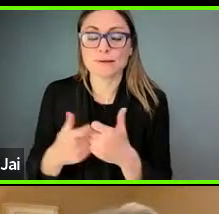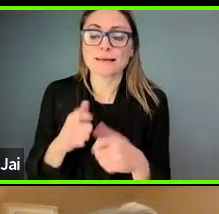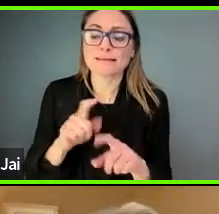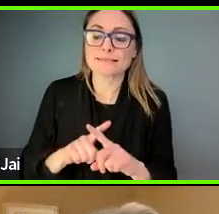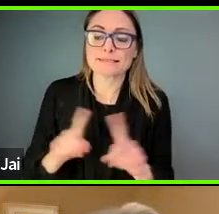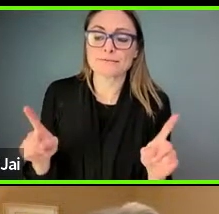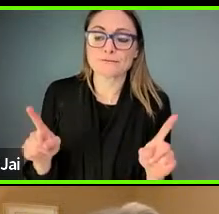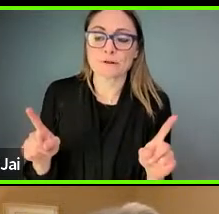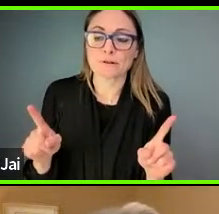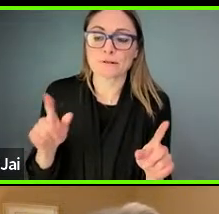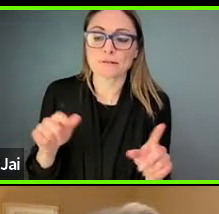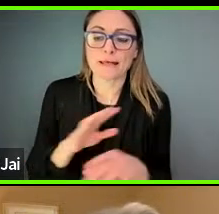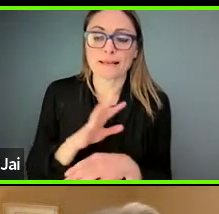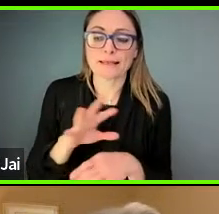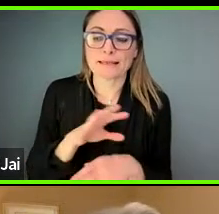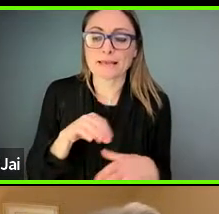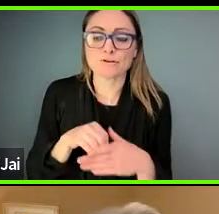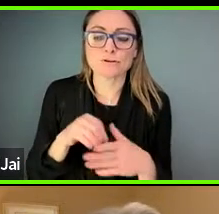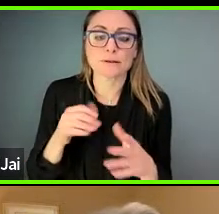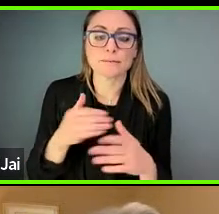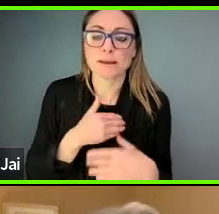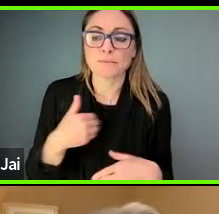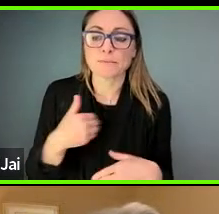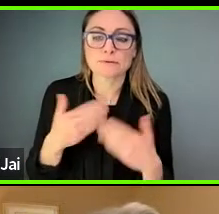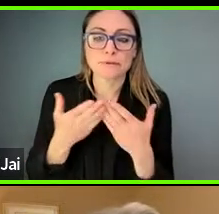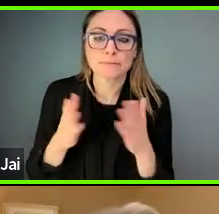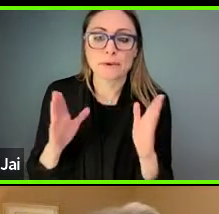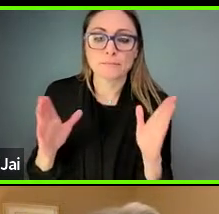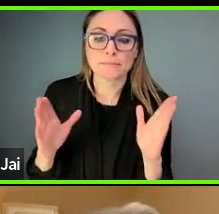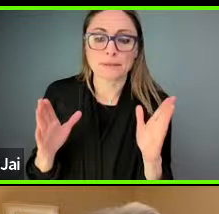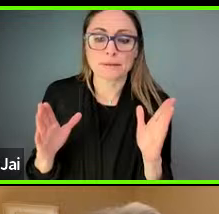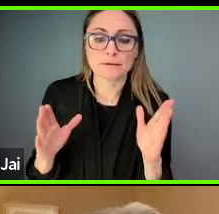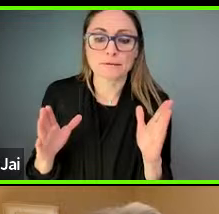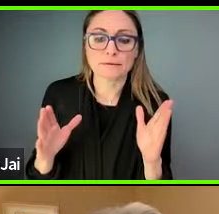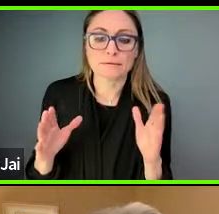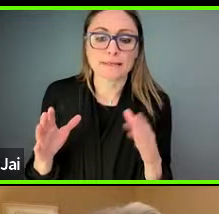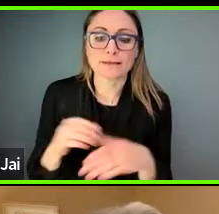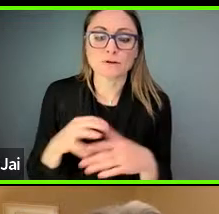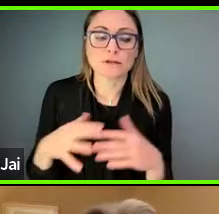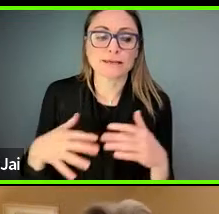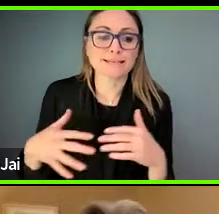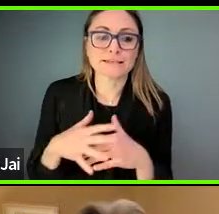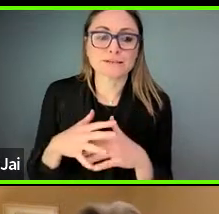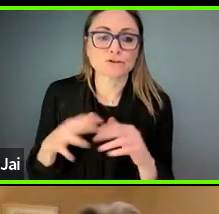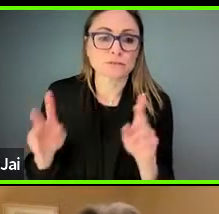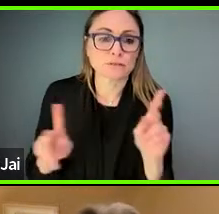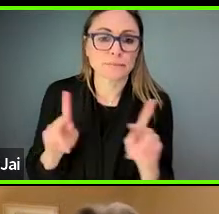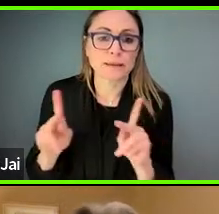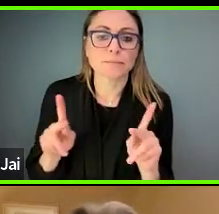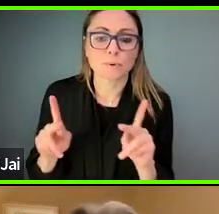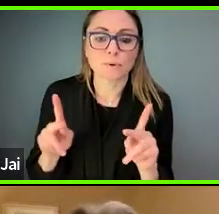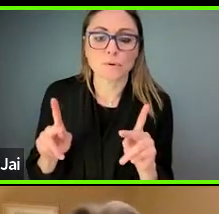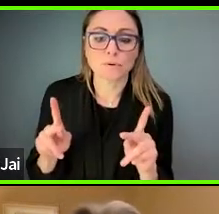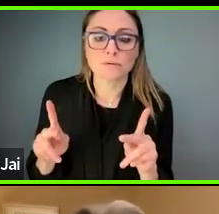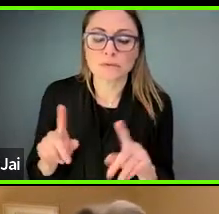with members of the public, including Indigenous persons.